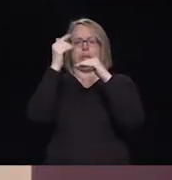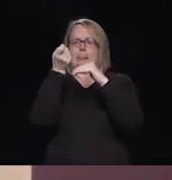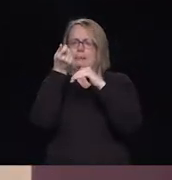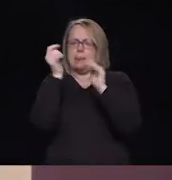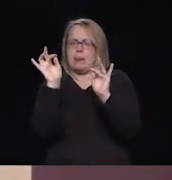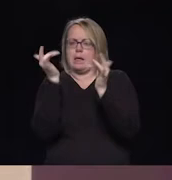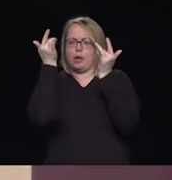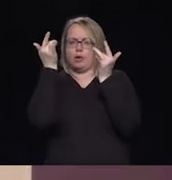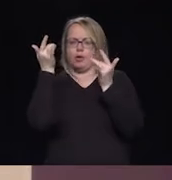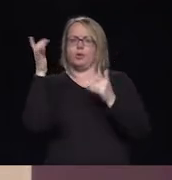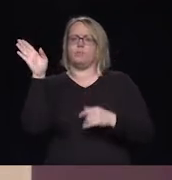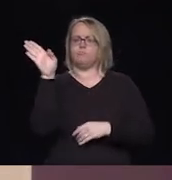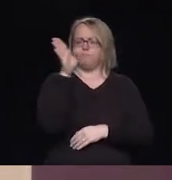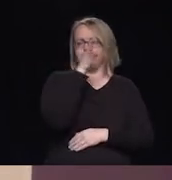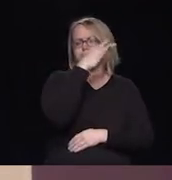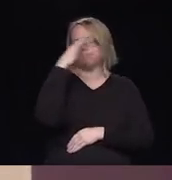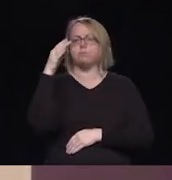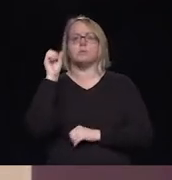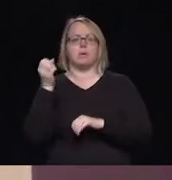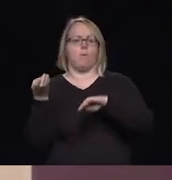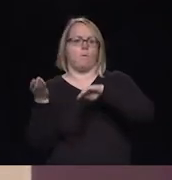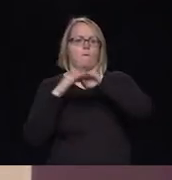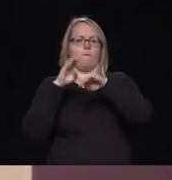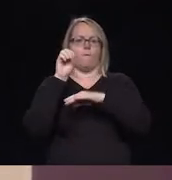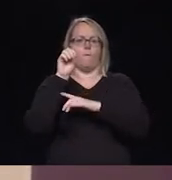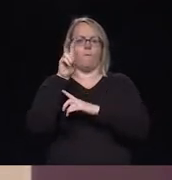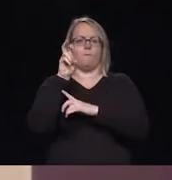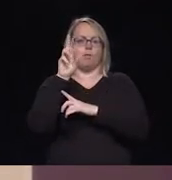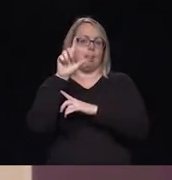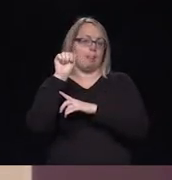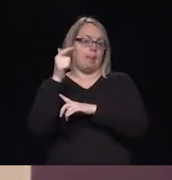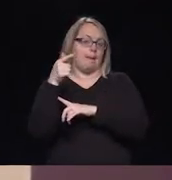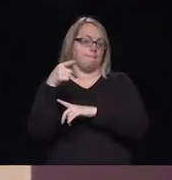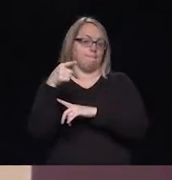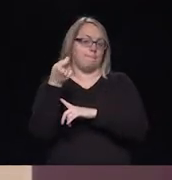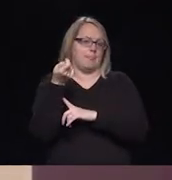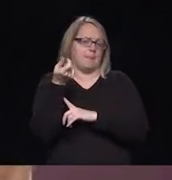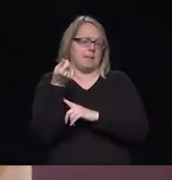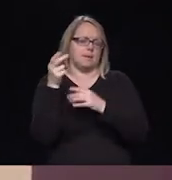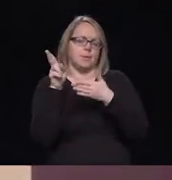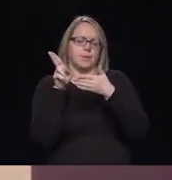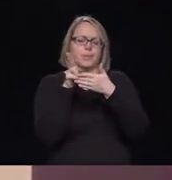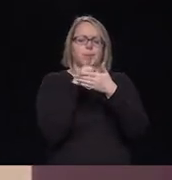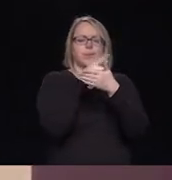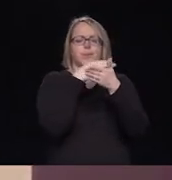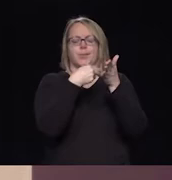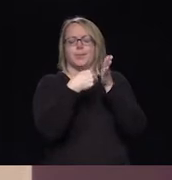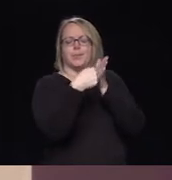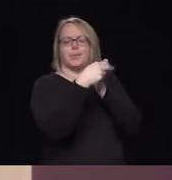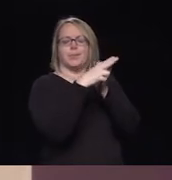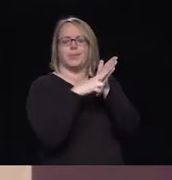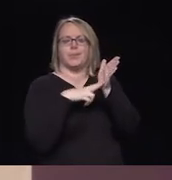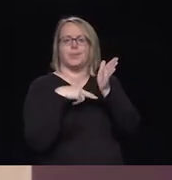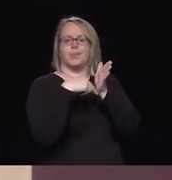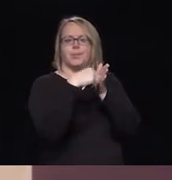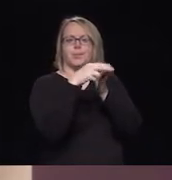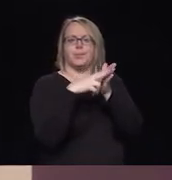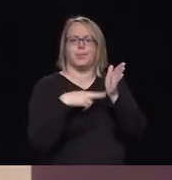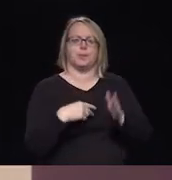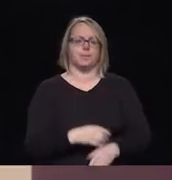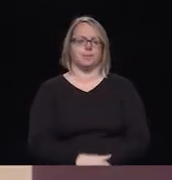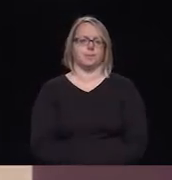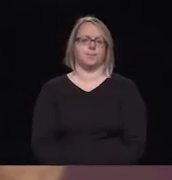But I would like you to overlap it maybe a quarter of an inch so that it's blended together and it doesn't look too stripey.